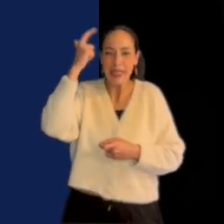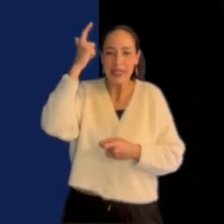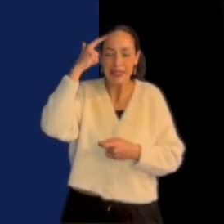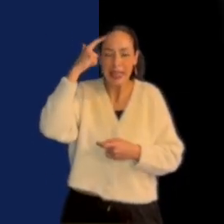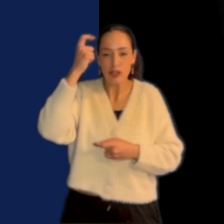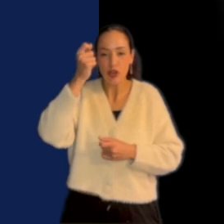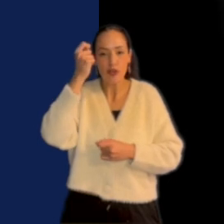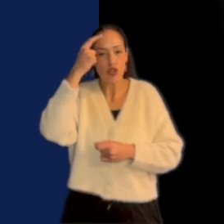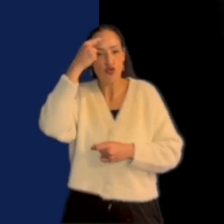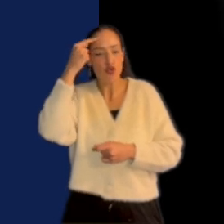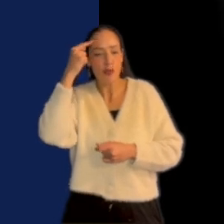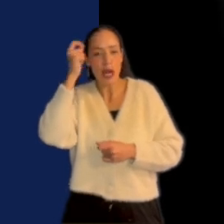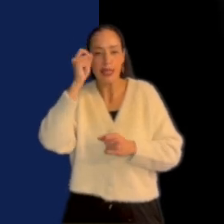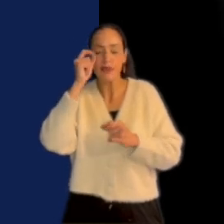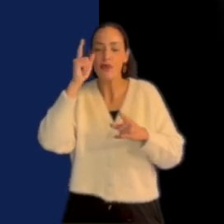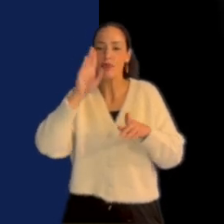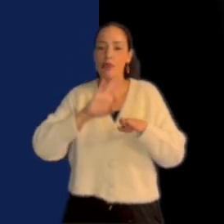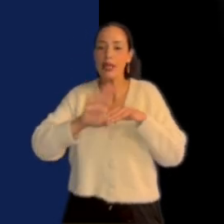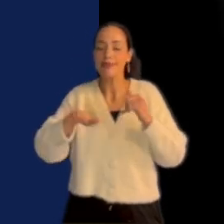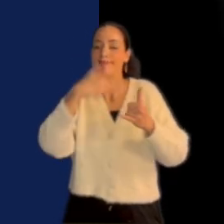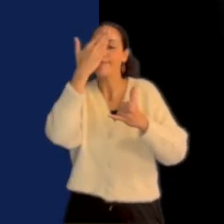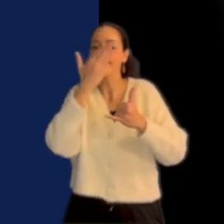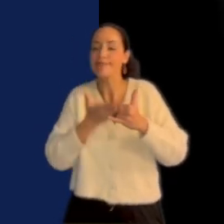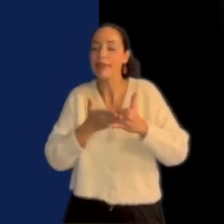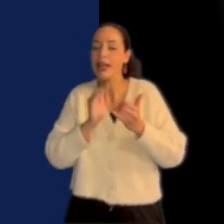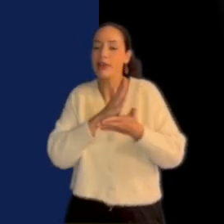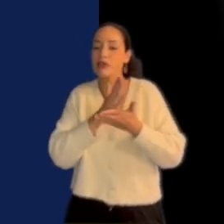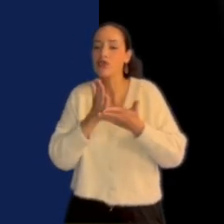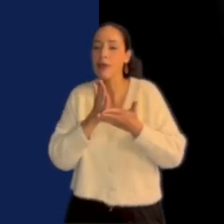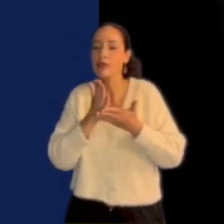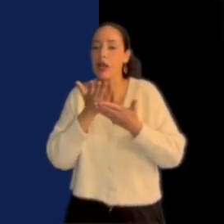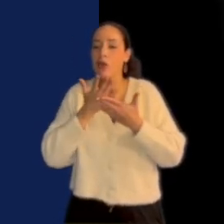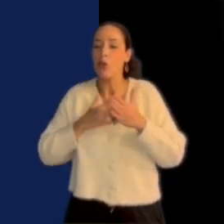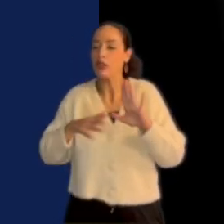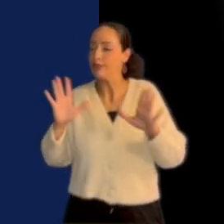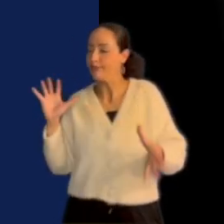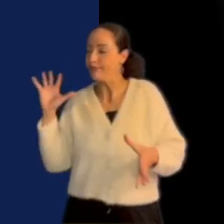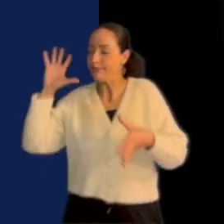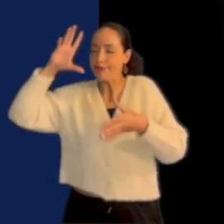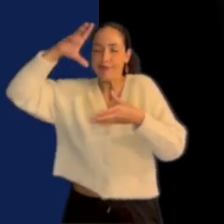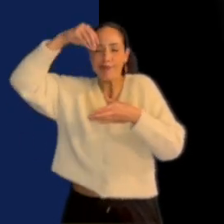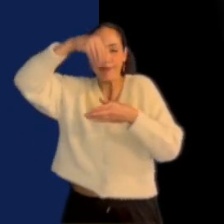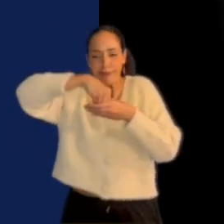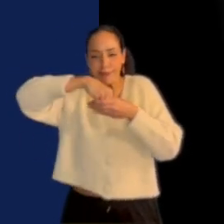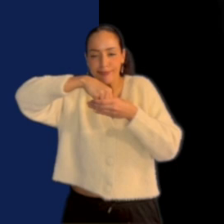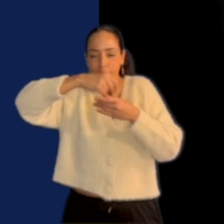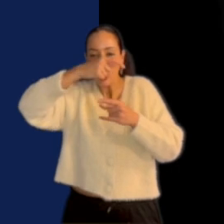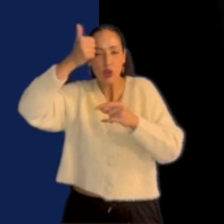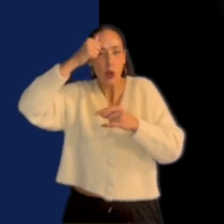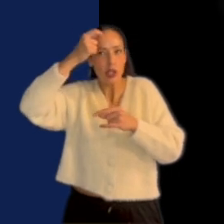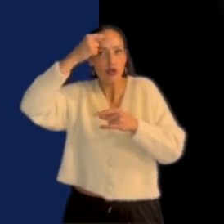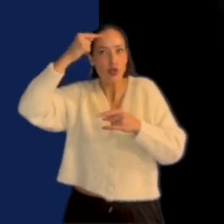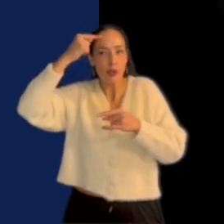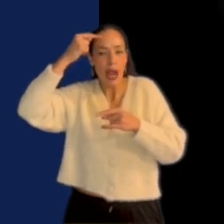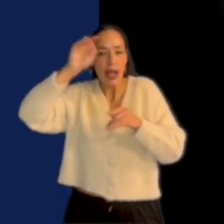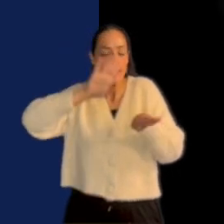and trauma-informed practice to enable the practical application of the gift of reconnection using a structured